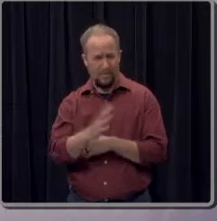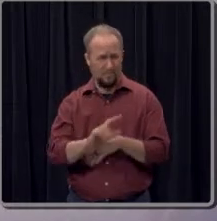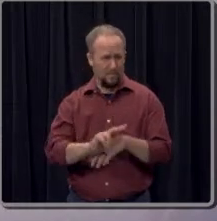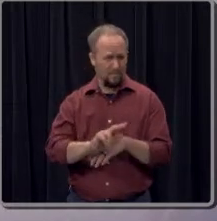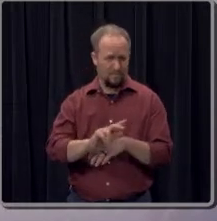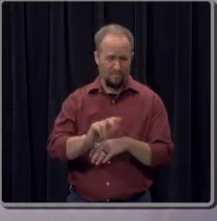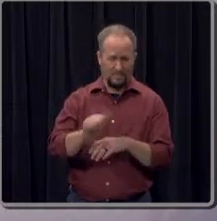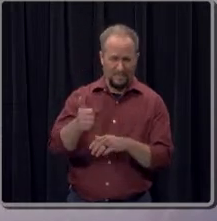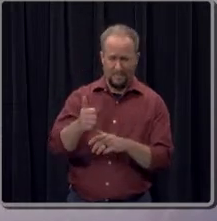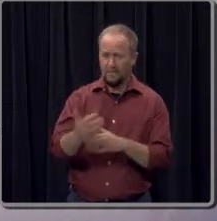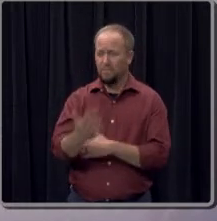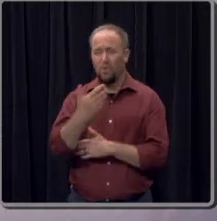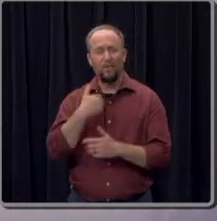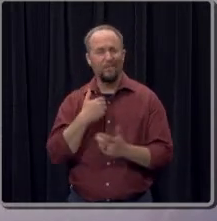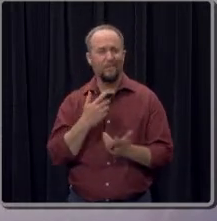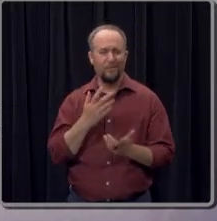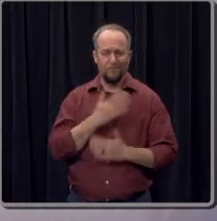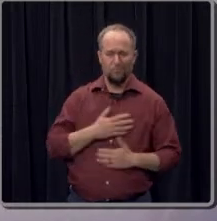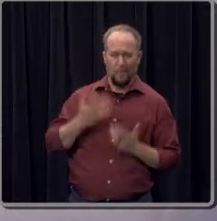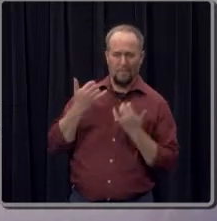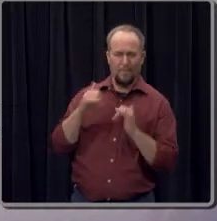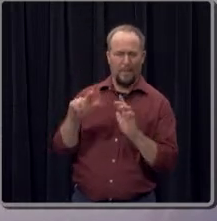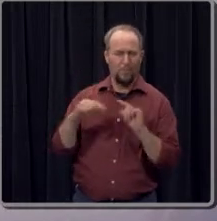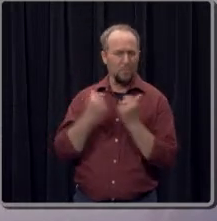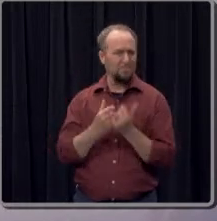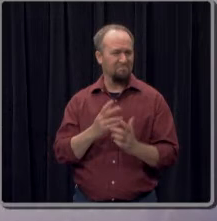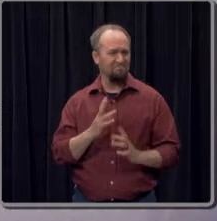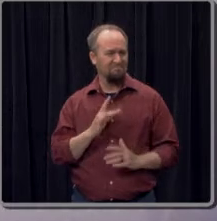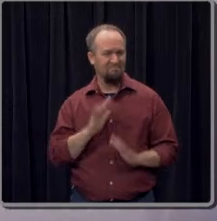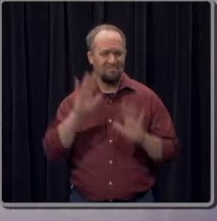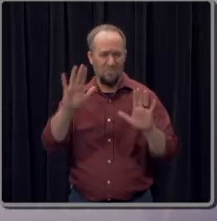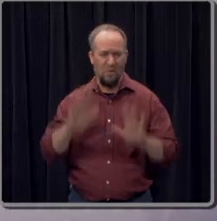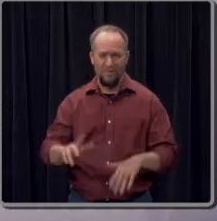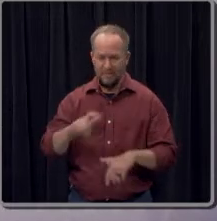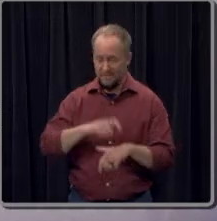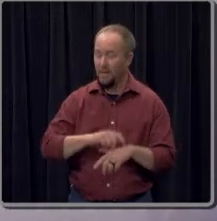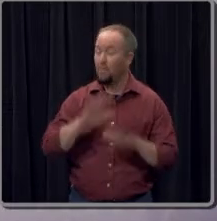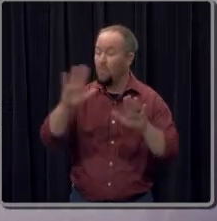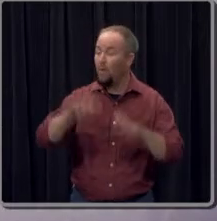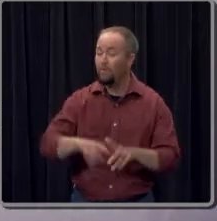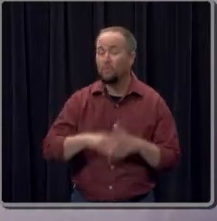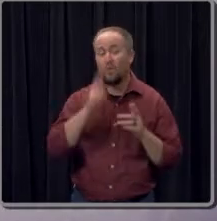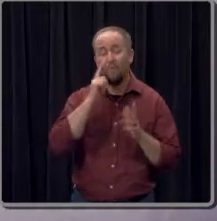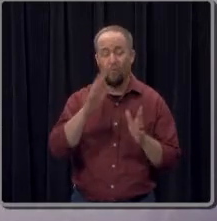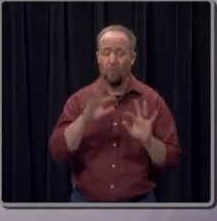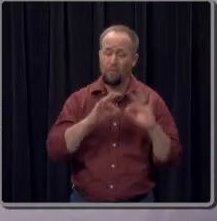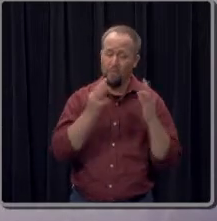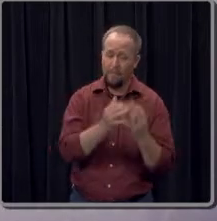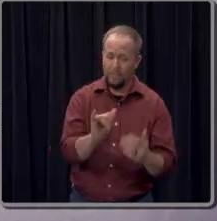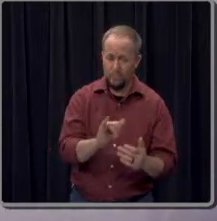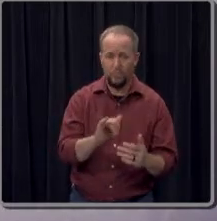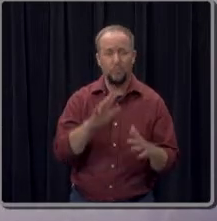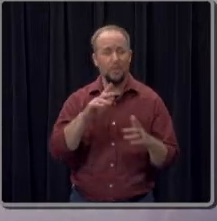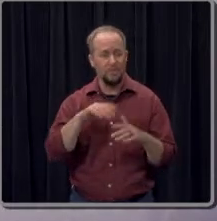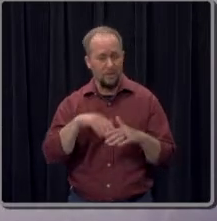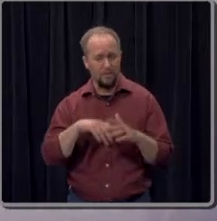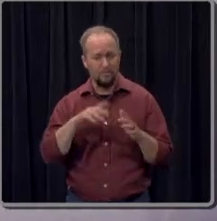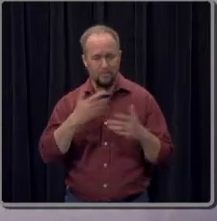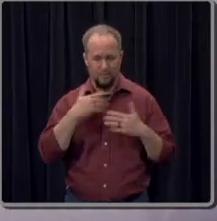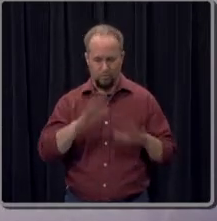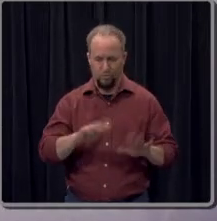a Parents as Teachers play group. It's a pretty great time and a wonderful start for our families as they enter the Olathe Public